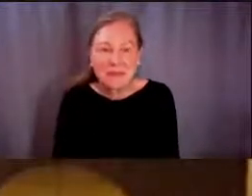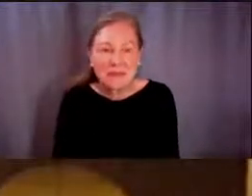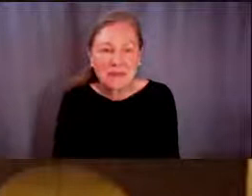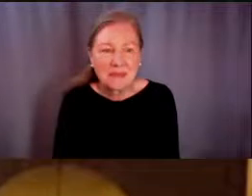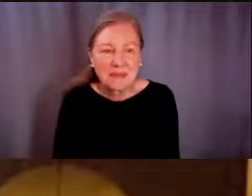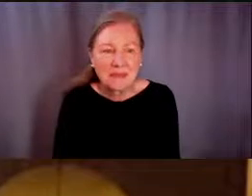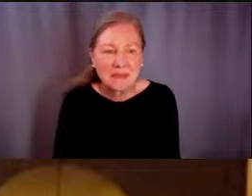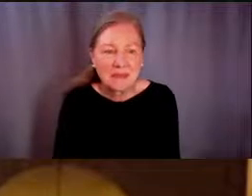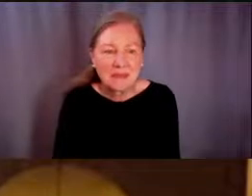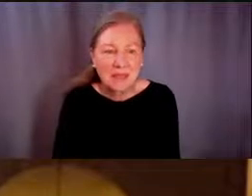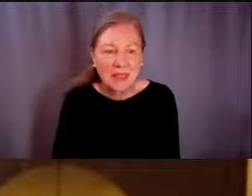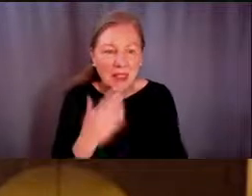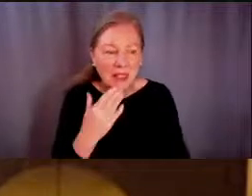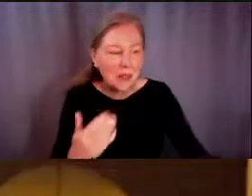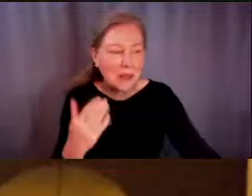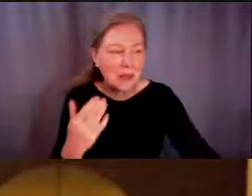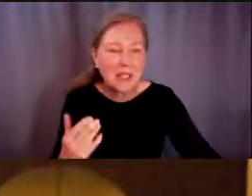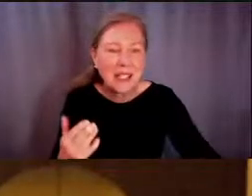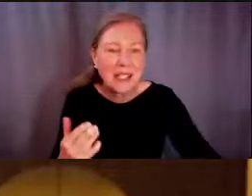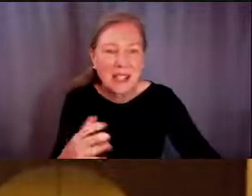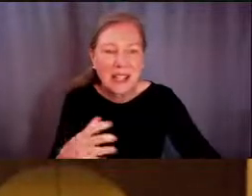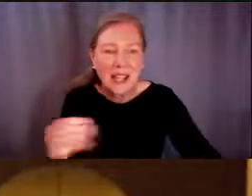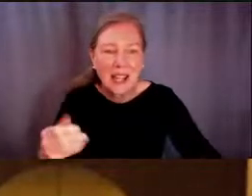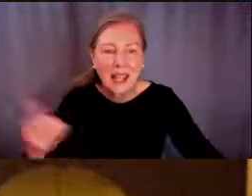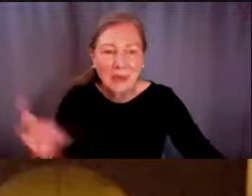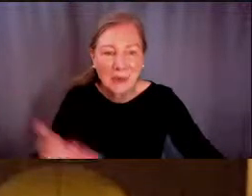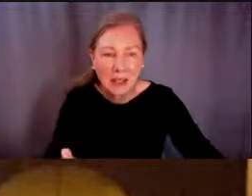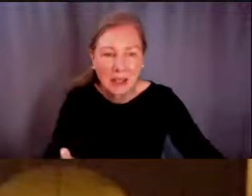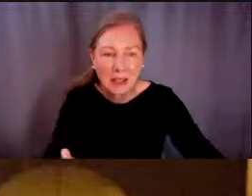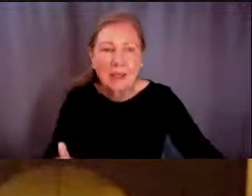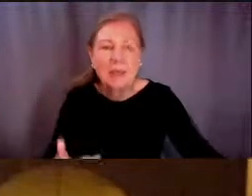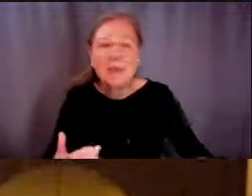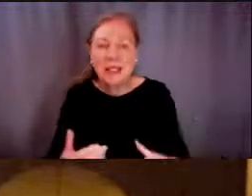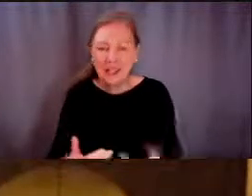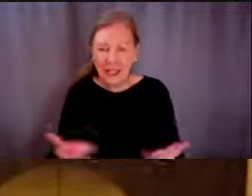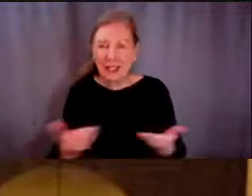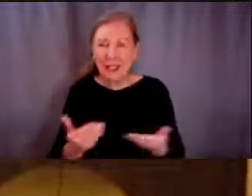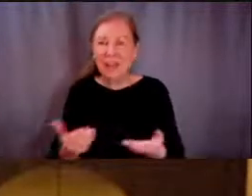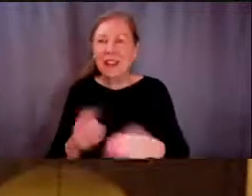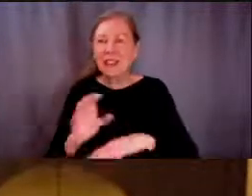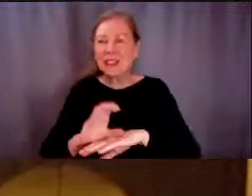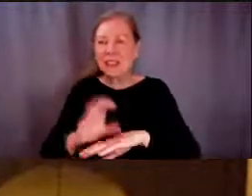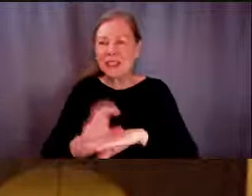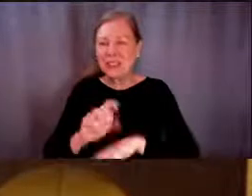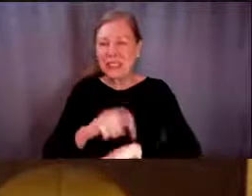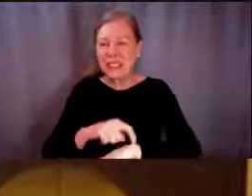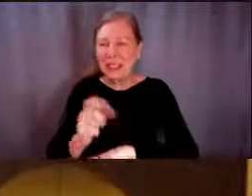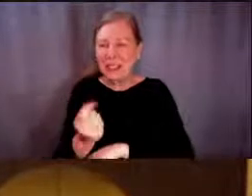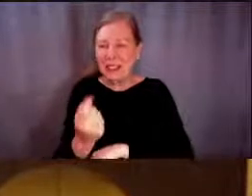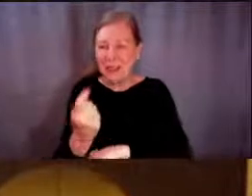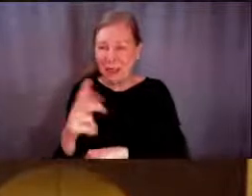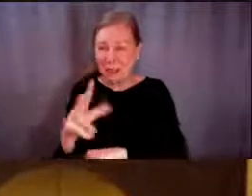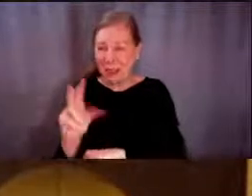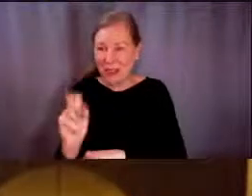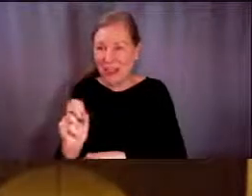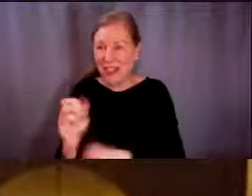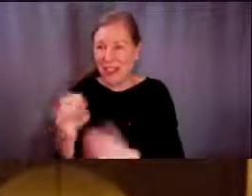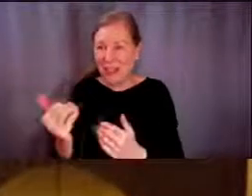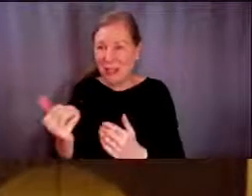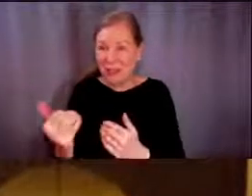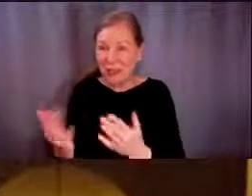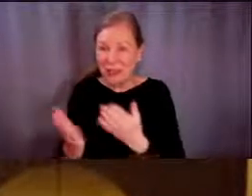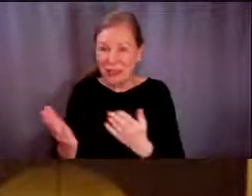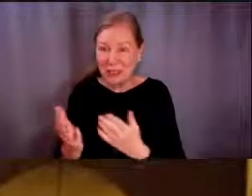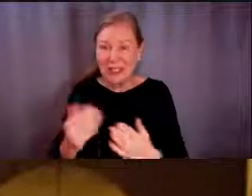Good morning and welcome to St. John United Methodist Church, the 11:30 a.m. Contemporary Service. My name is Mark and